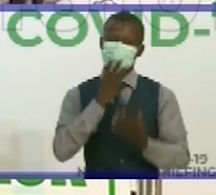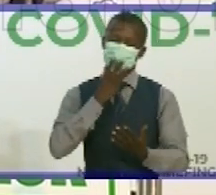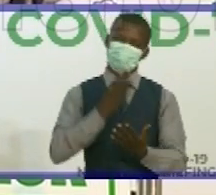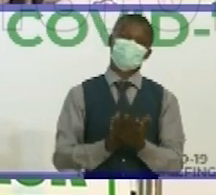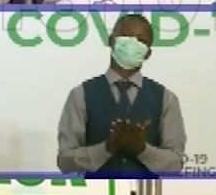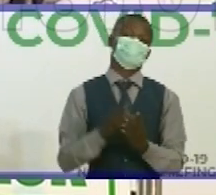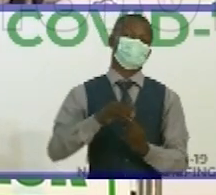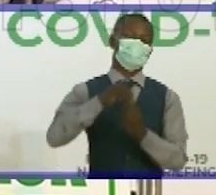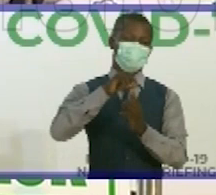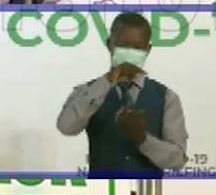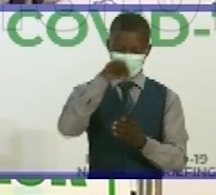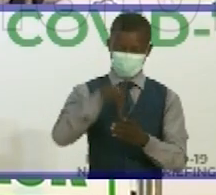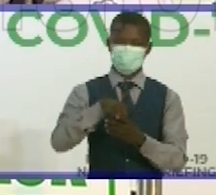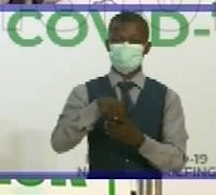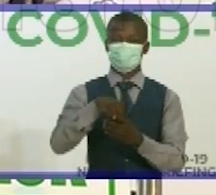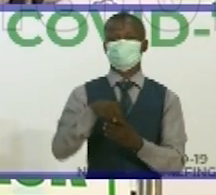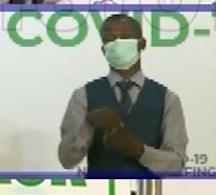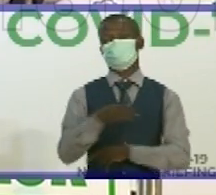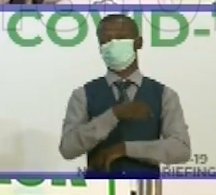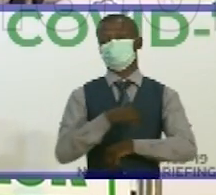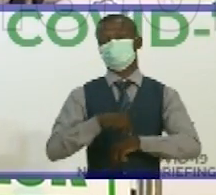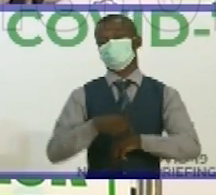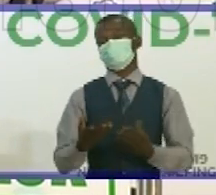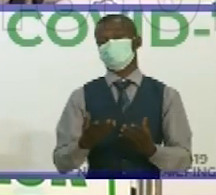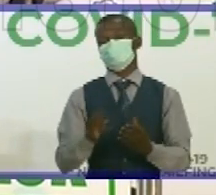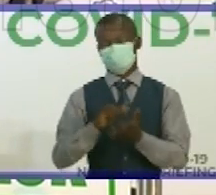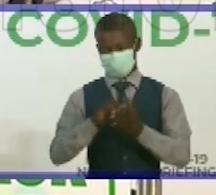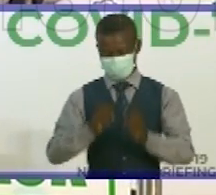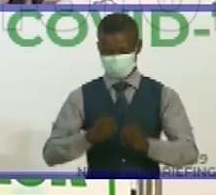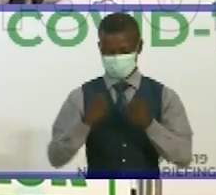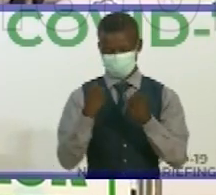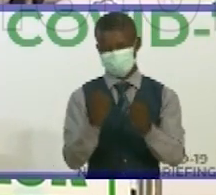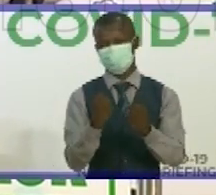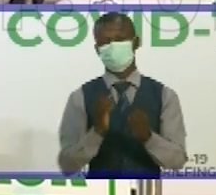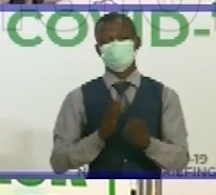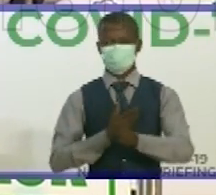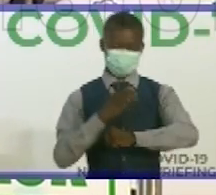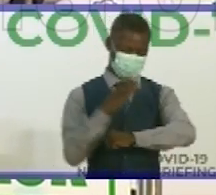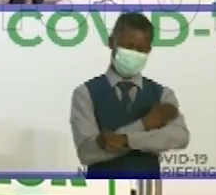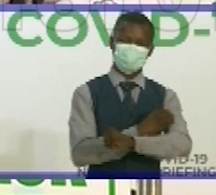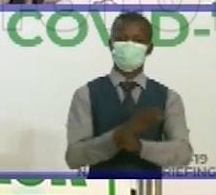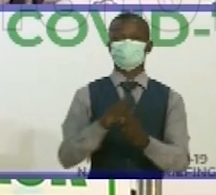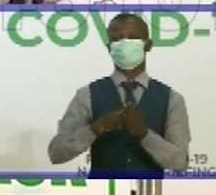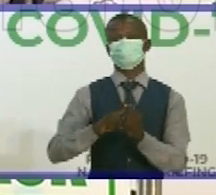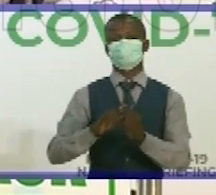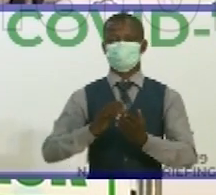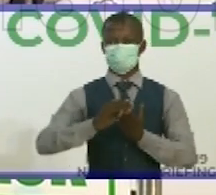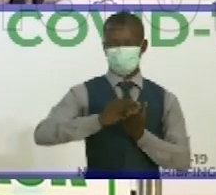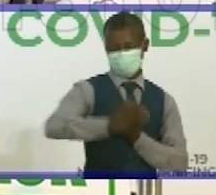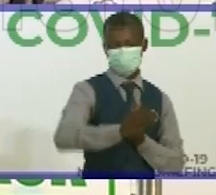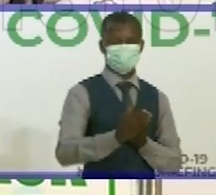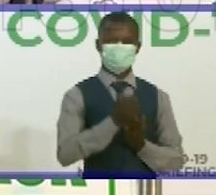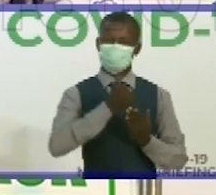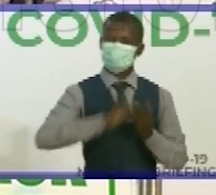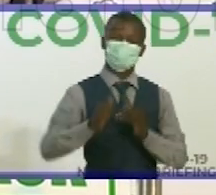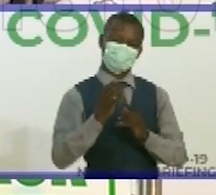to ensure best chances to build your immunity and strengthen capacity to resist infections. Food